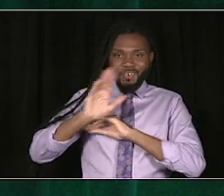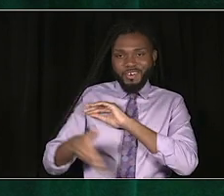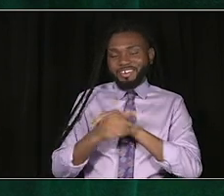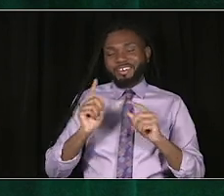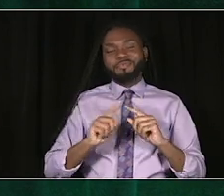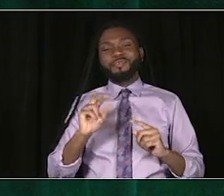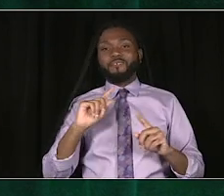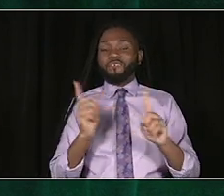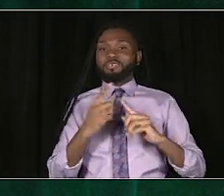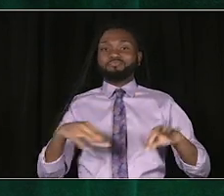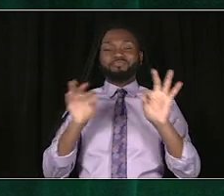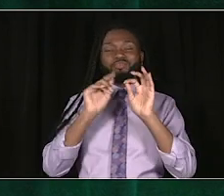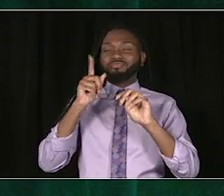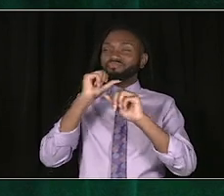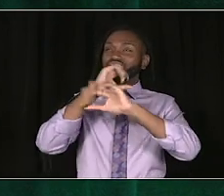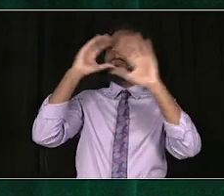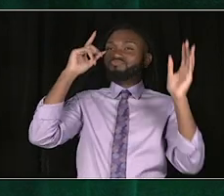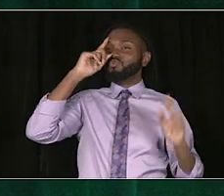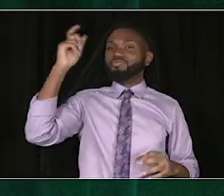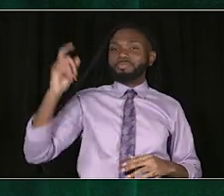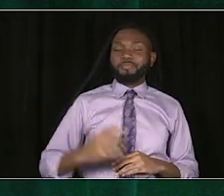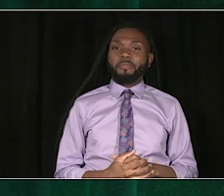to dream and to really just be,